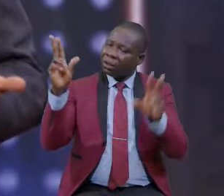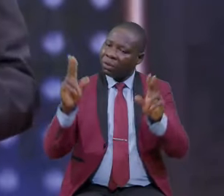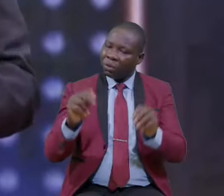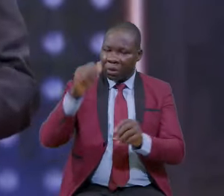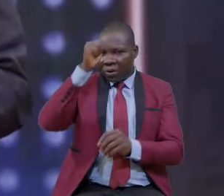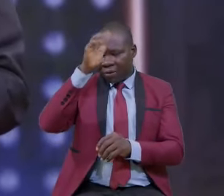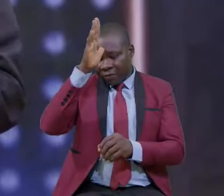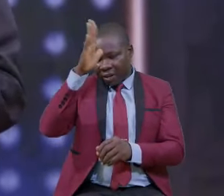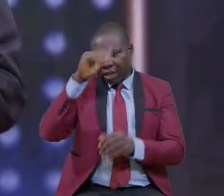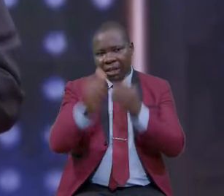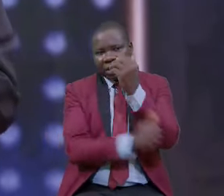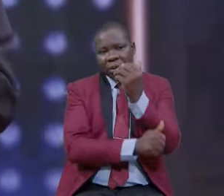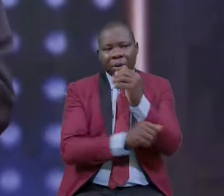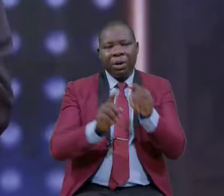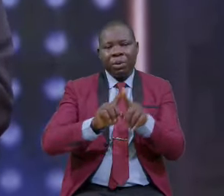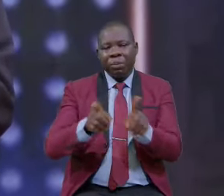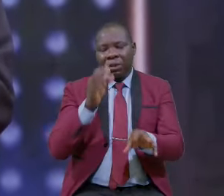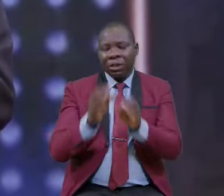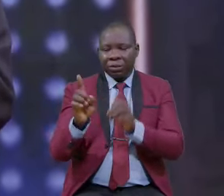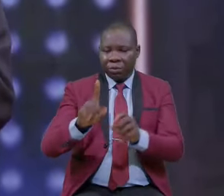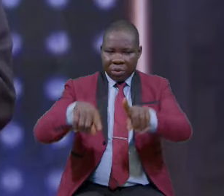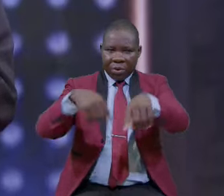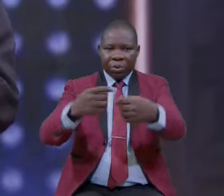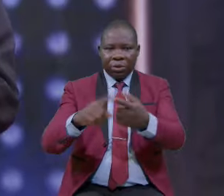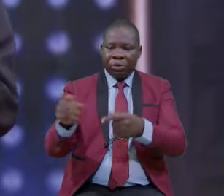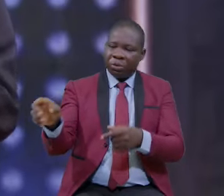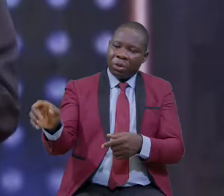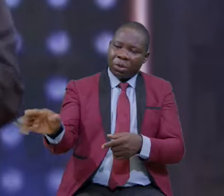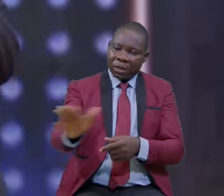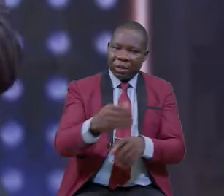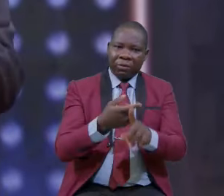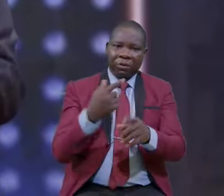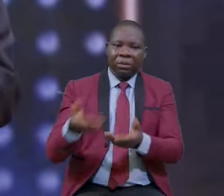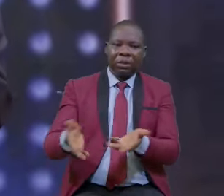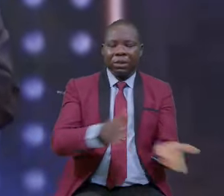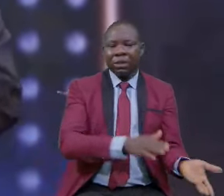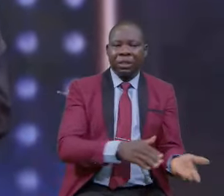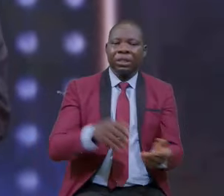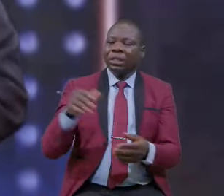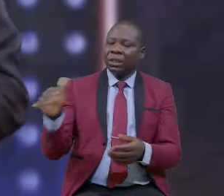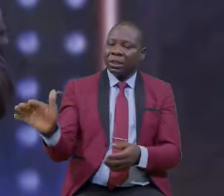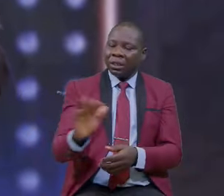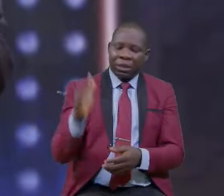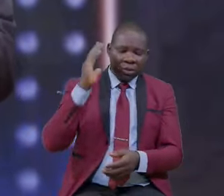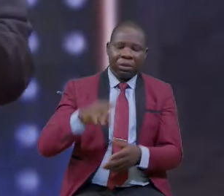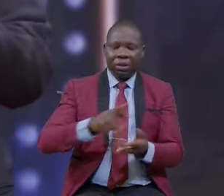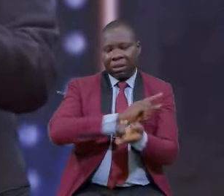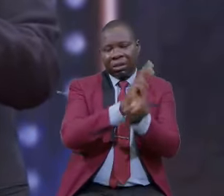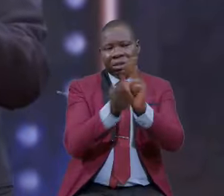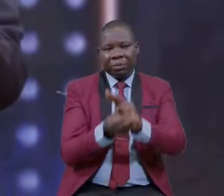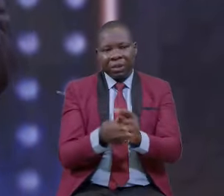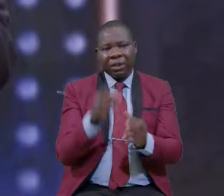them from the dead, they will repent. Look at verse 31. And he said unto